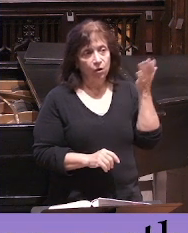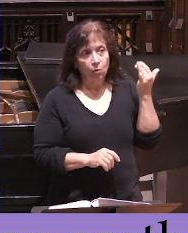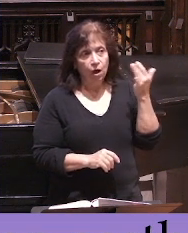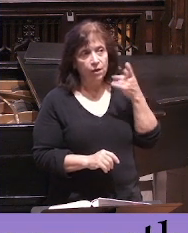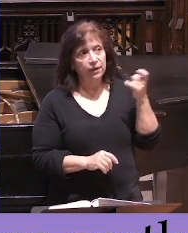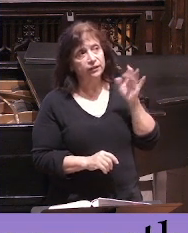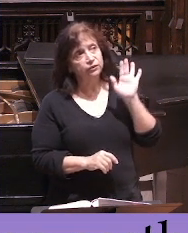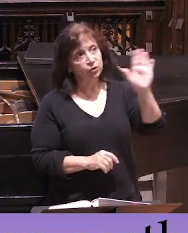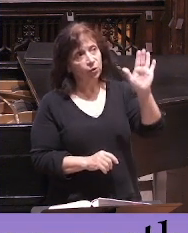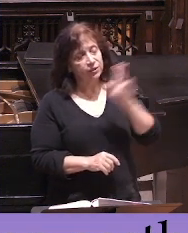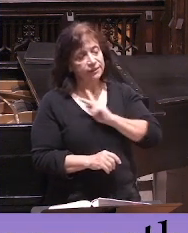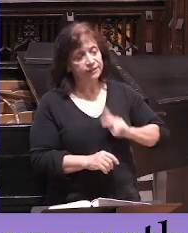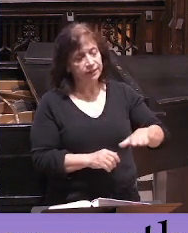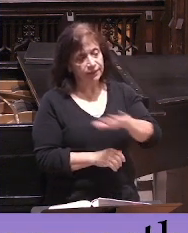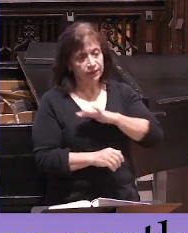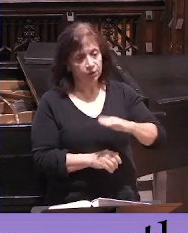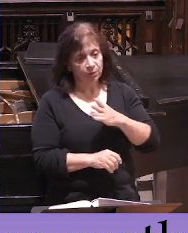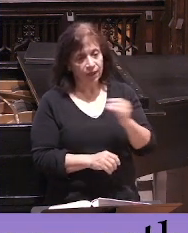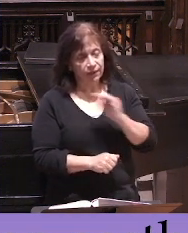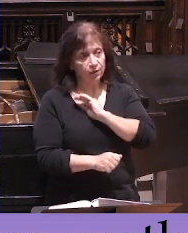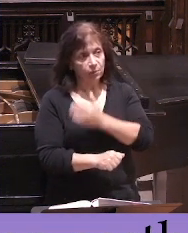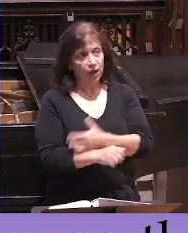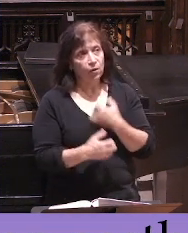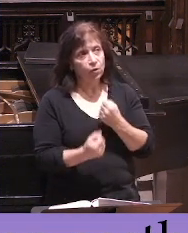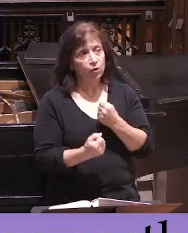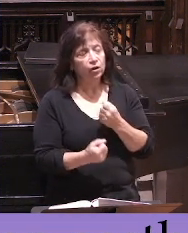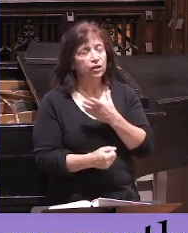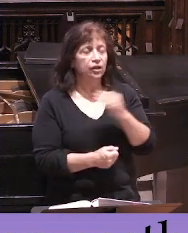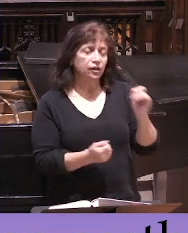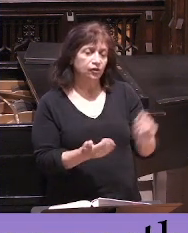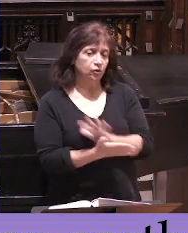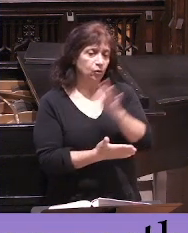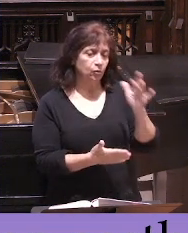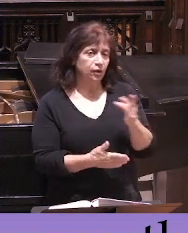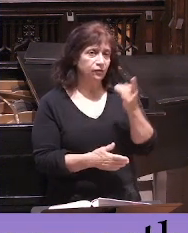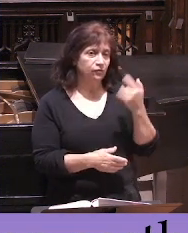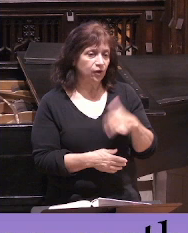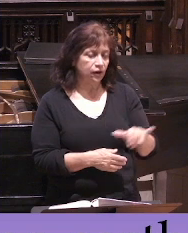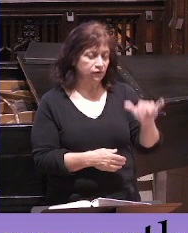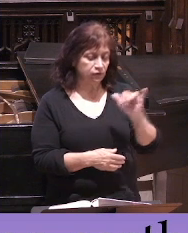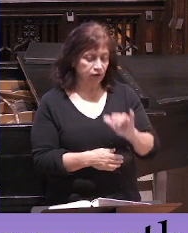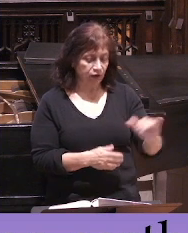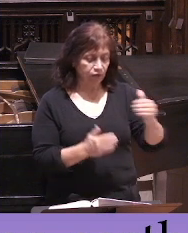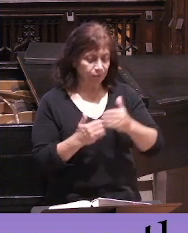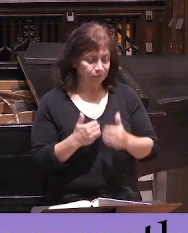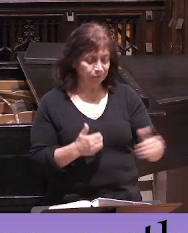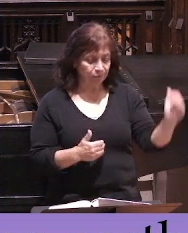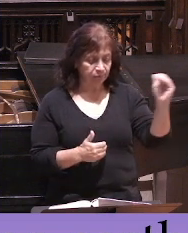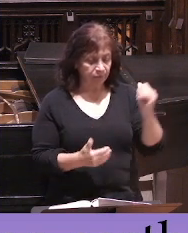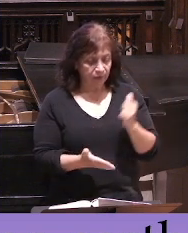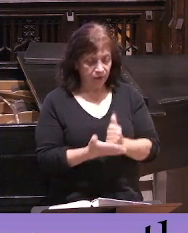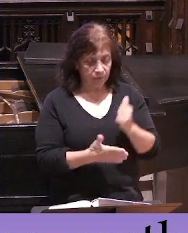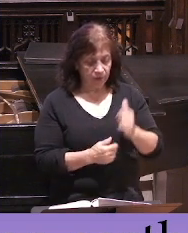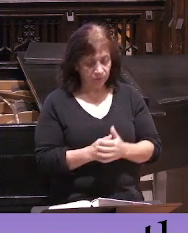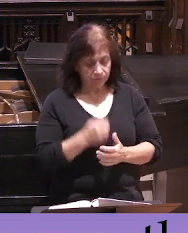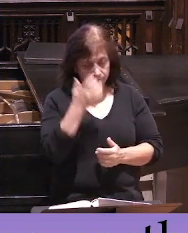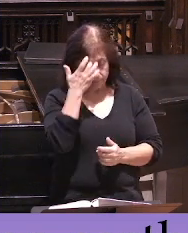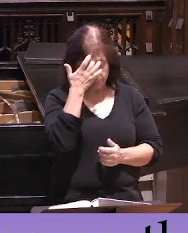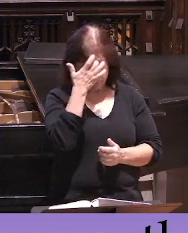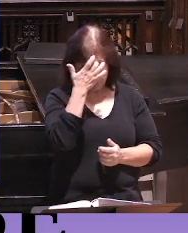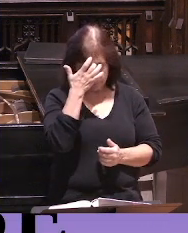For thine is the kingdom and the power and the glory forever and ever.